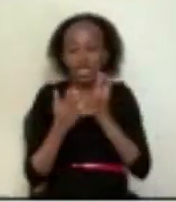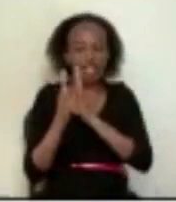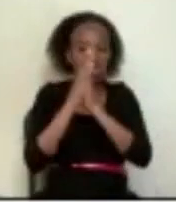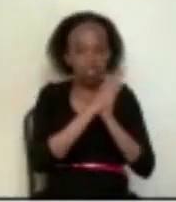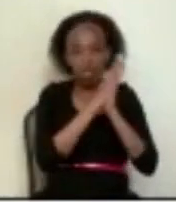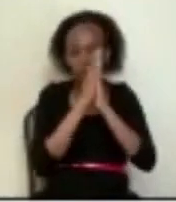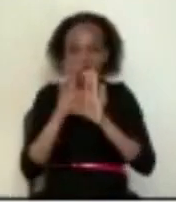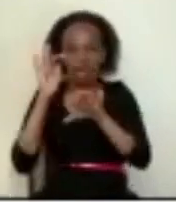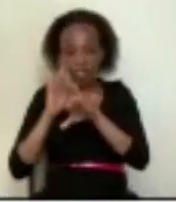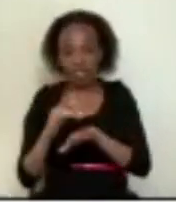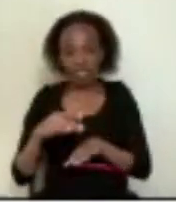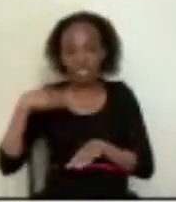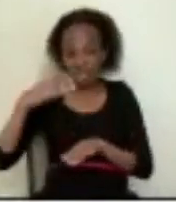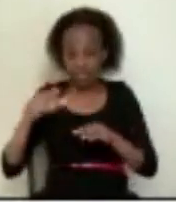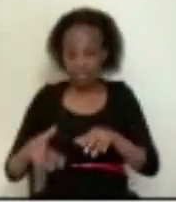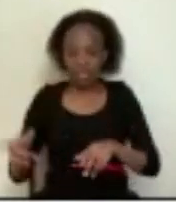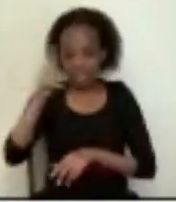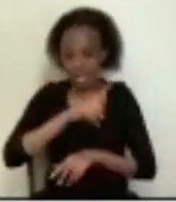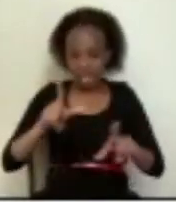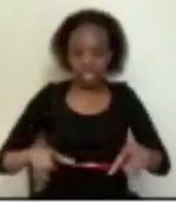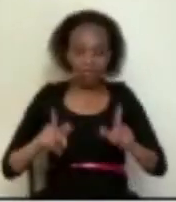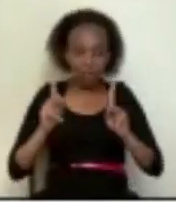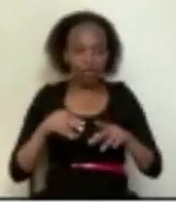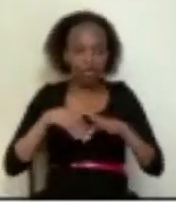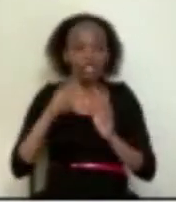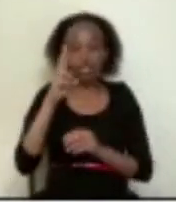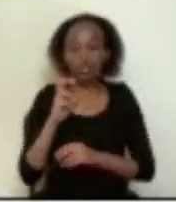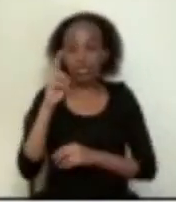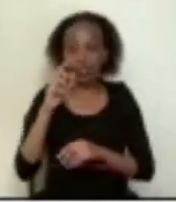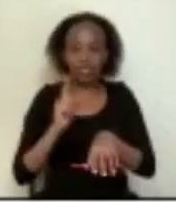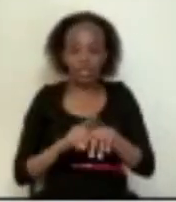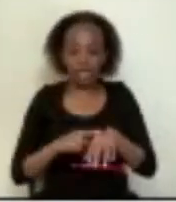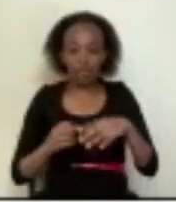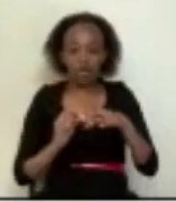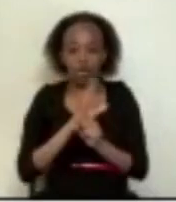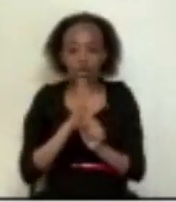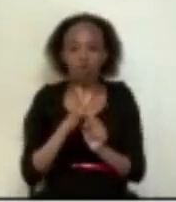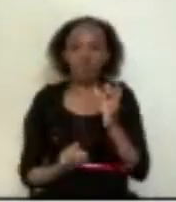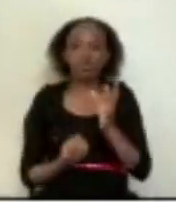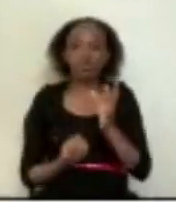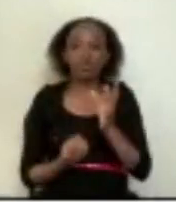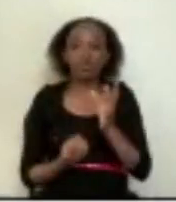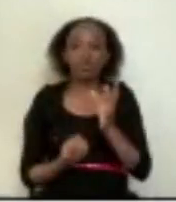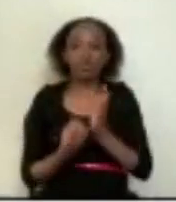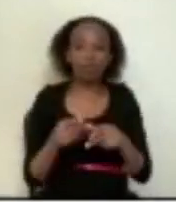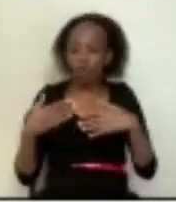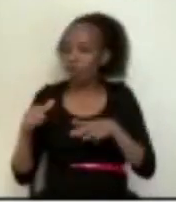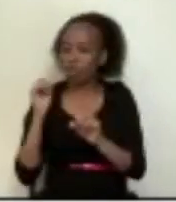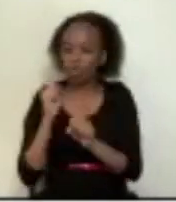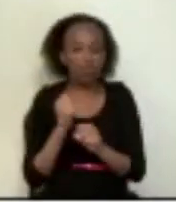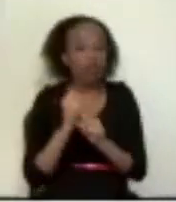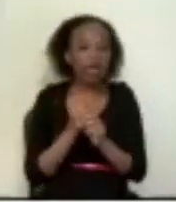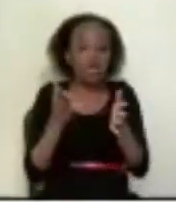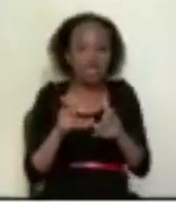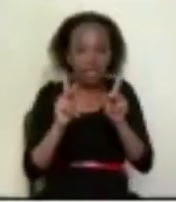actually affect everyday people? In 2020, when COVID started, a lot of people lost their jobs. So these